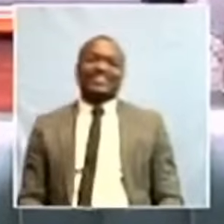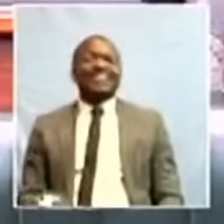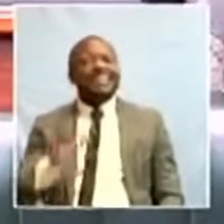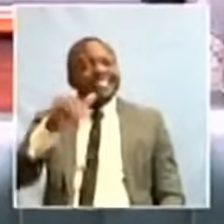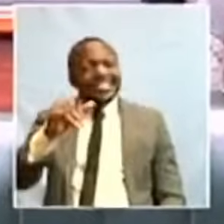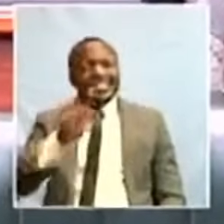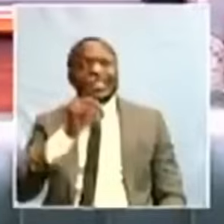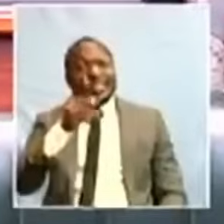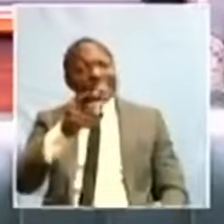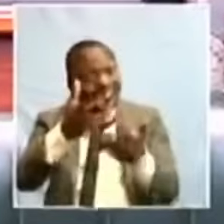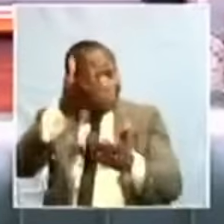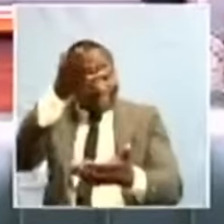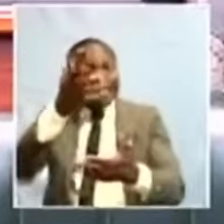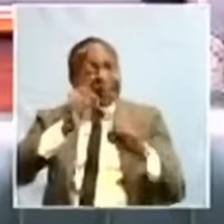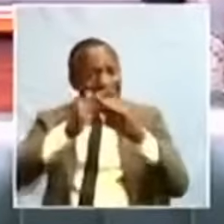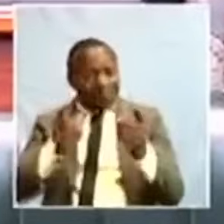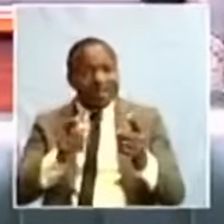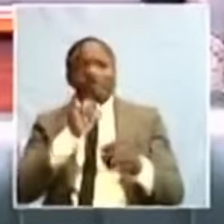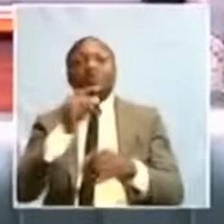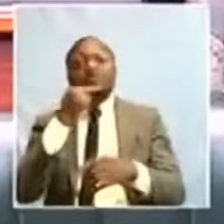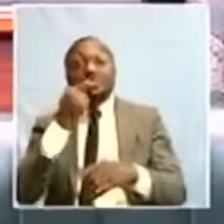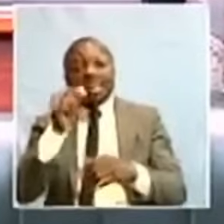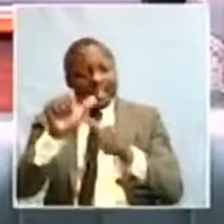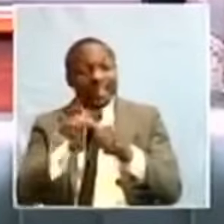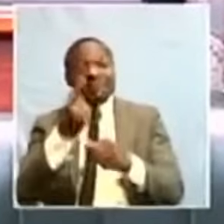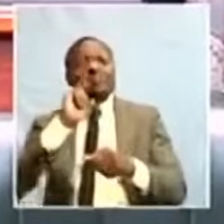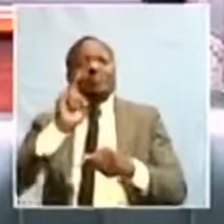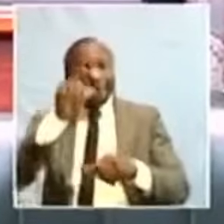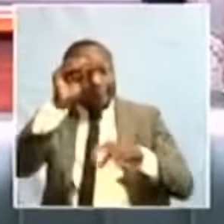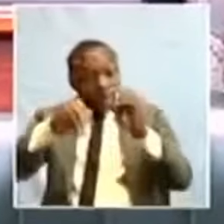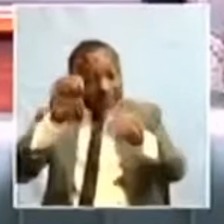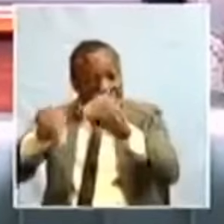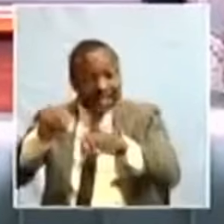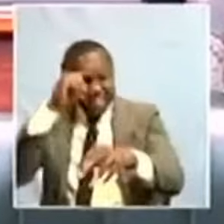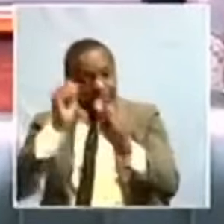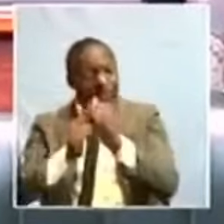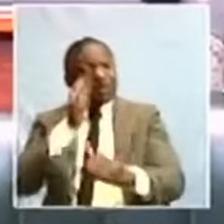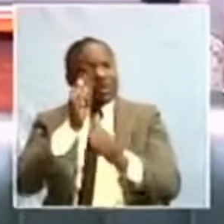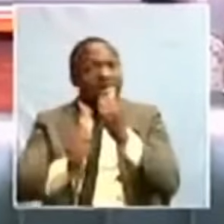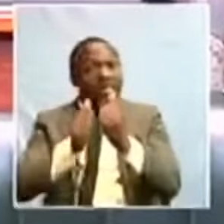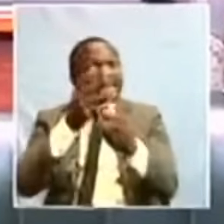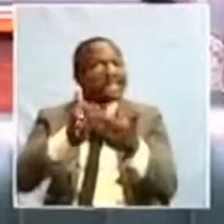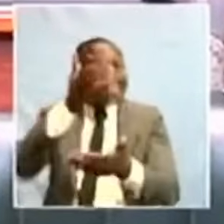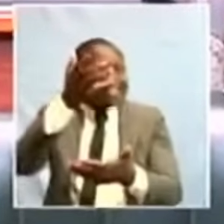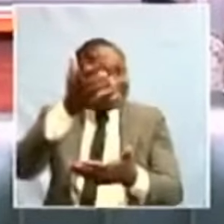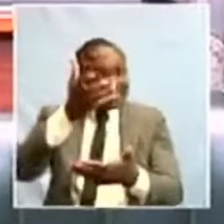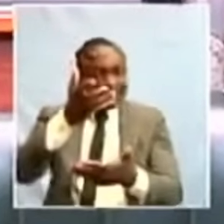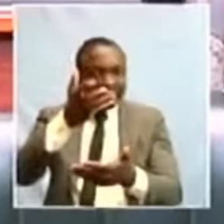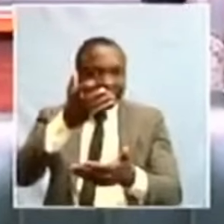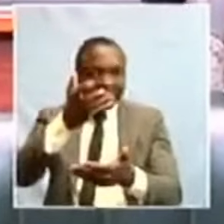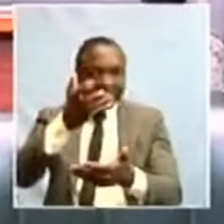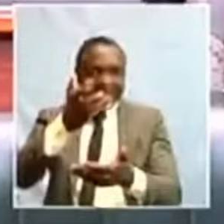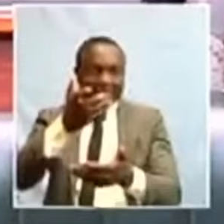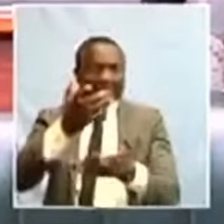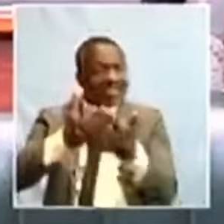Yes, he's rich, but we are not saying everybody should plant, because riches are